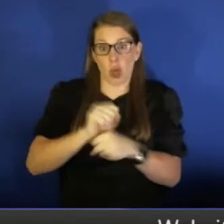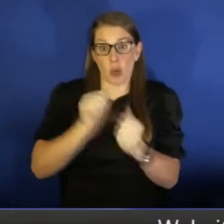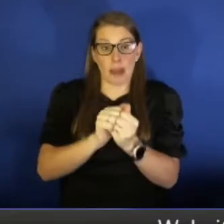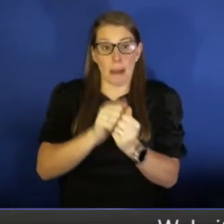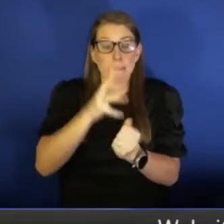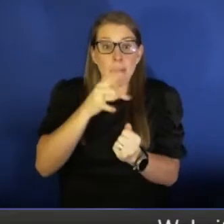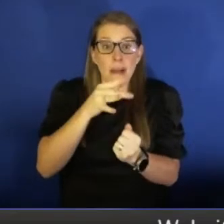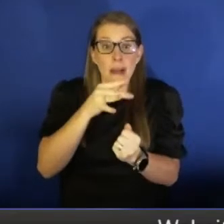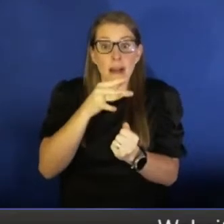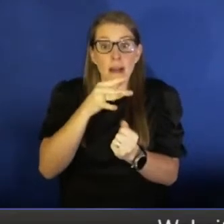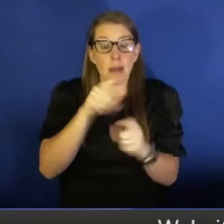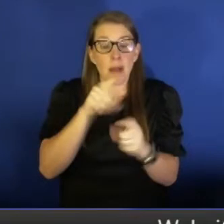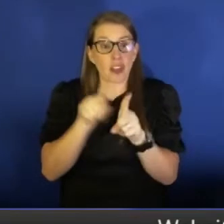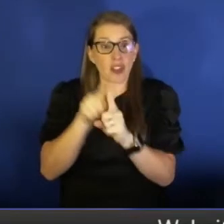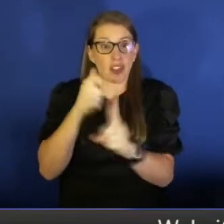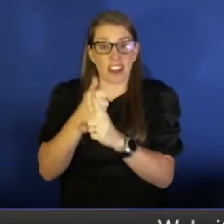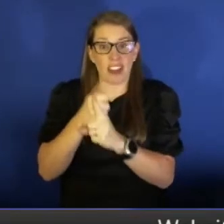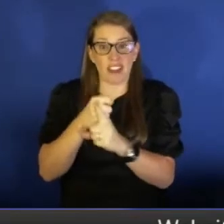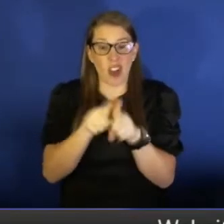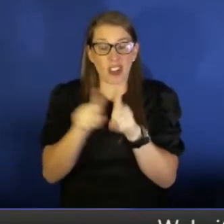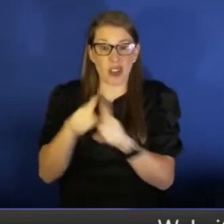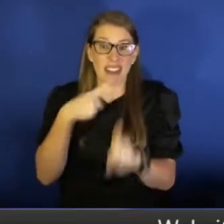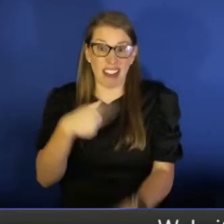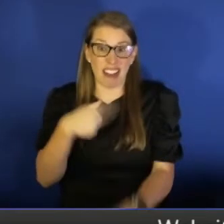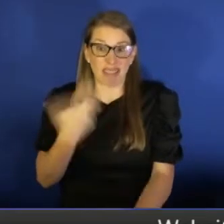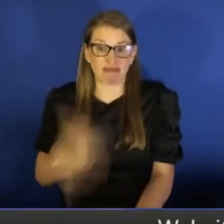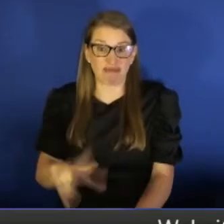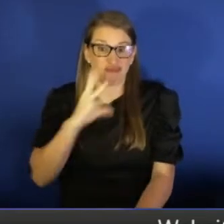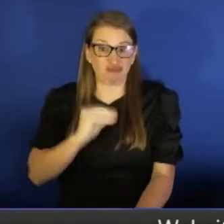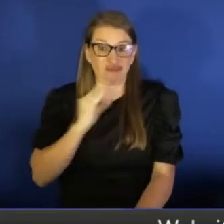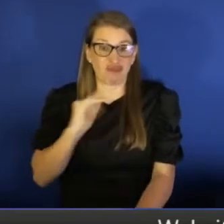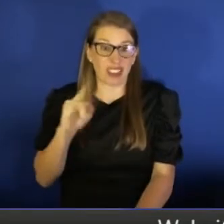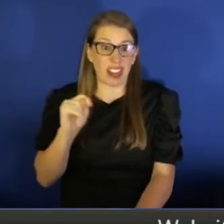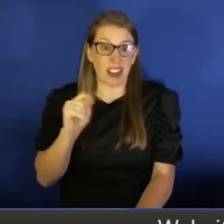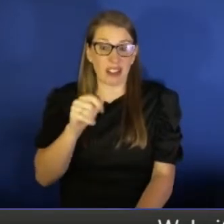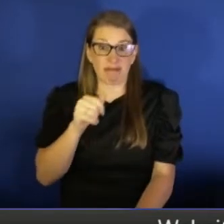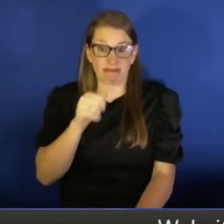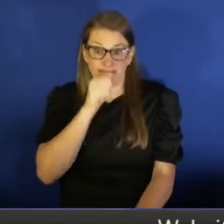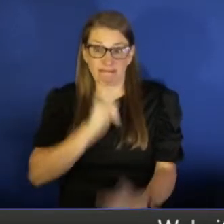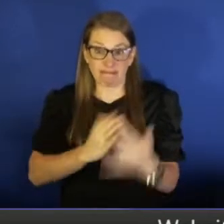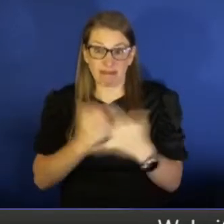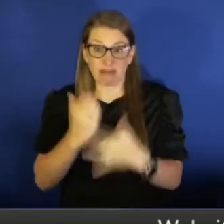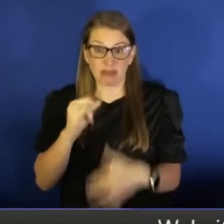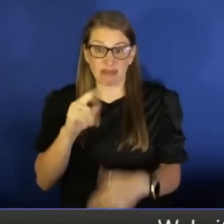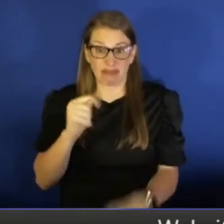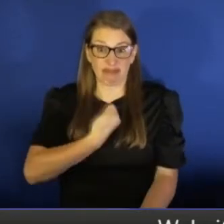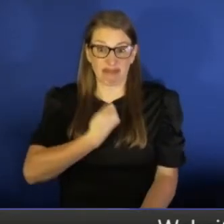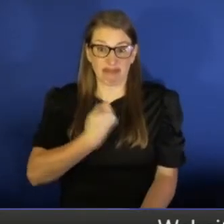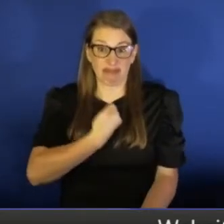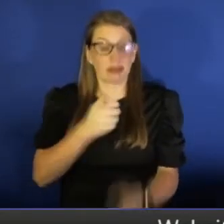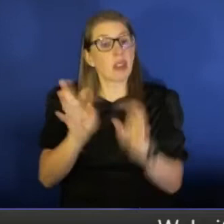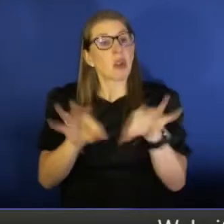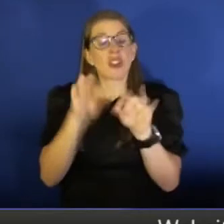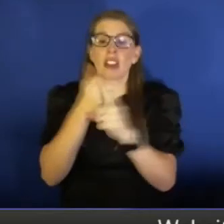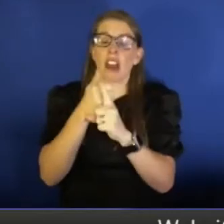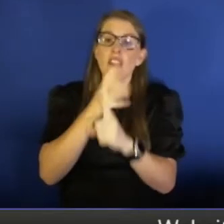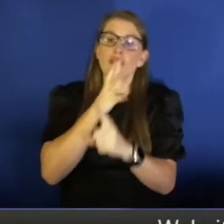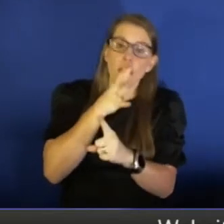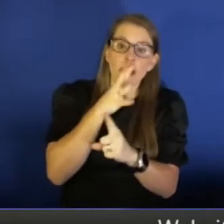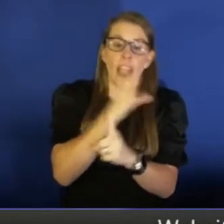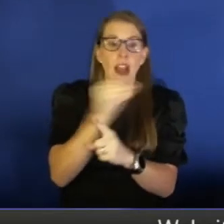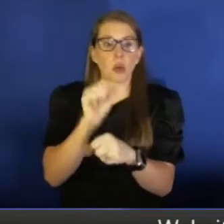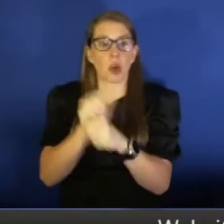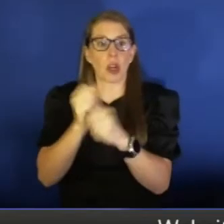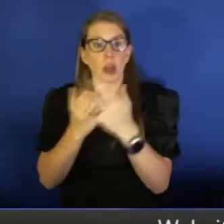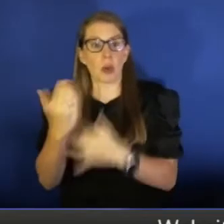you also get to say, I lived it, I've been there. How helpful is that when you are talking and working through this with other people